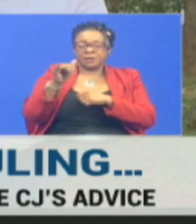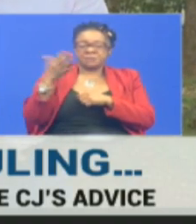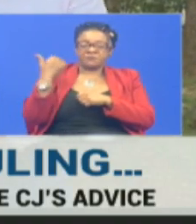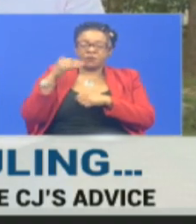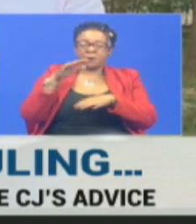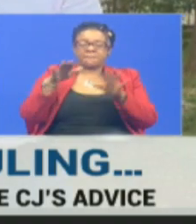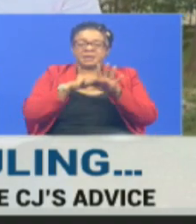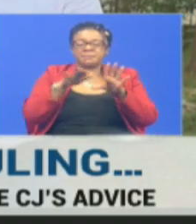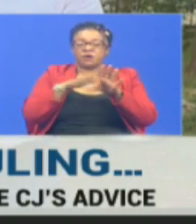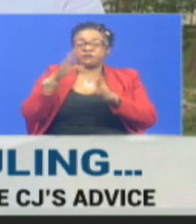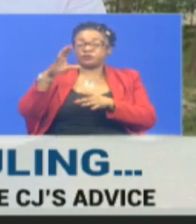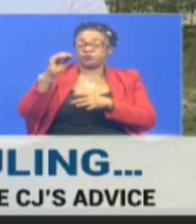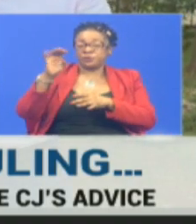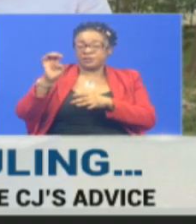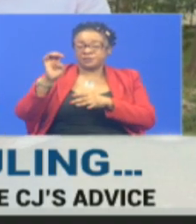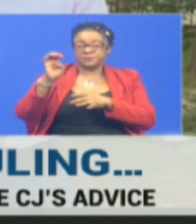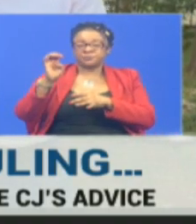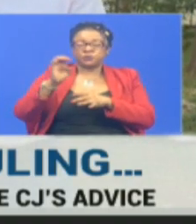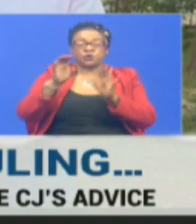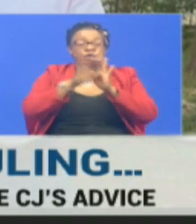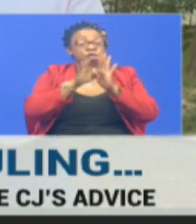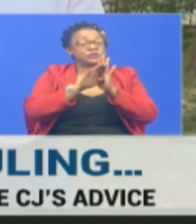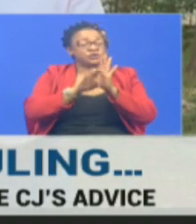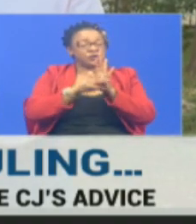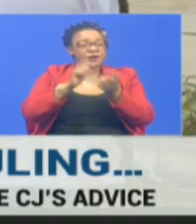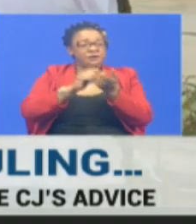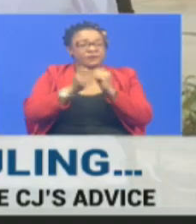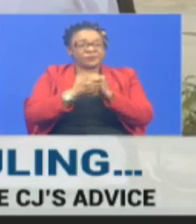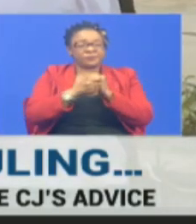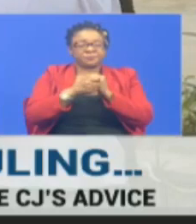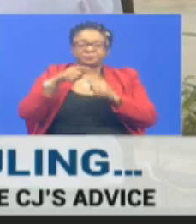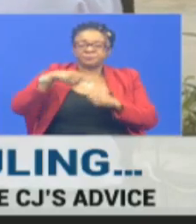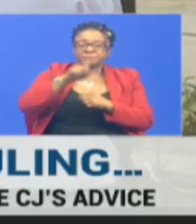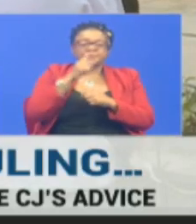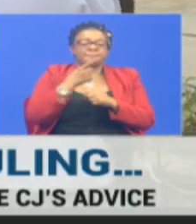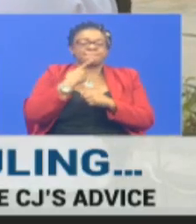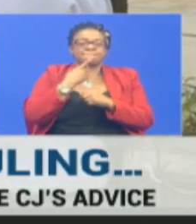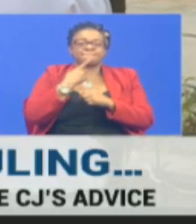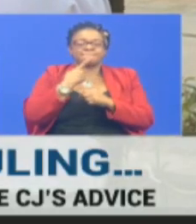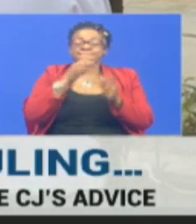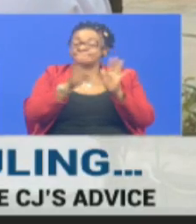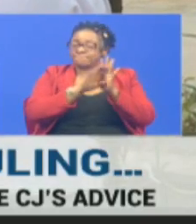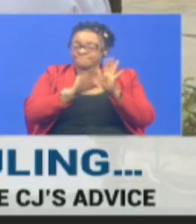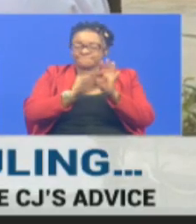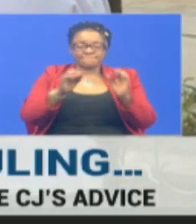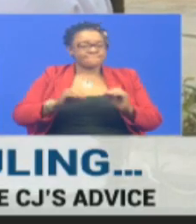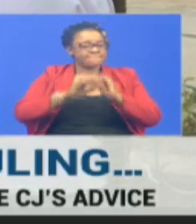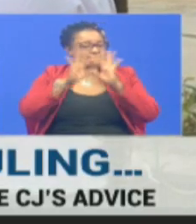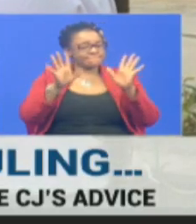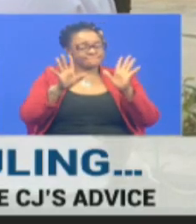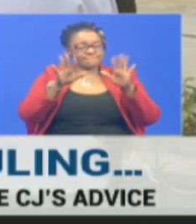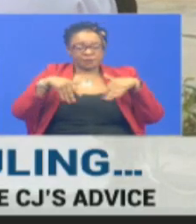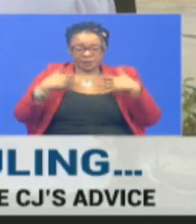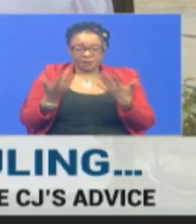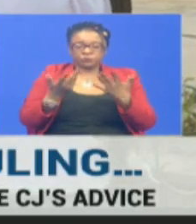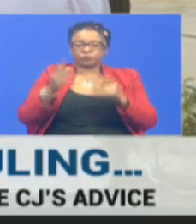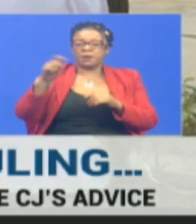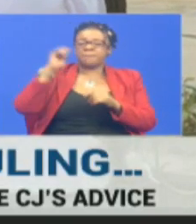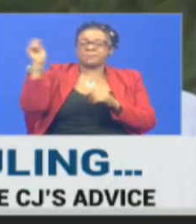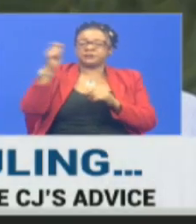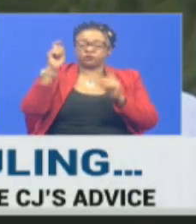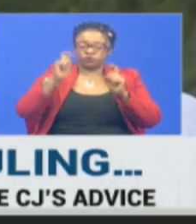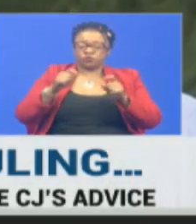Committee of Experts on Constitution Review. He says the Constitution is very clear on how the President should